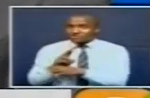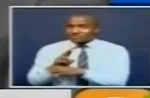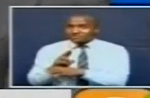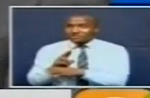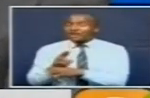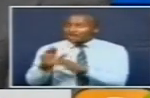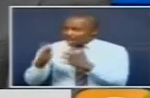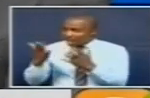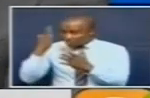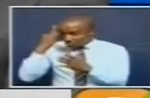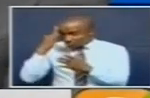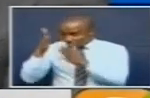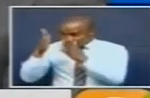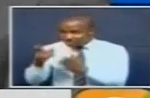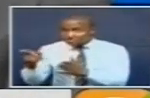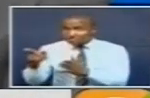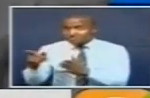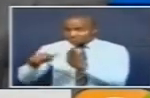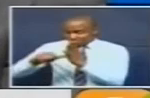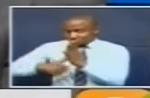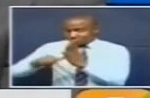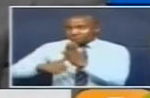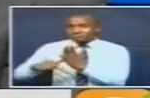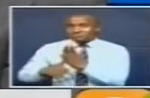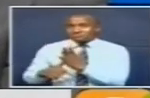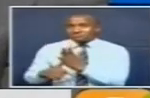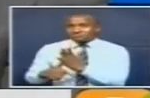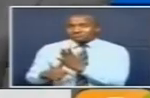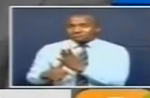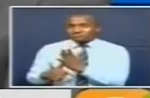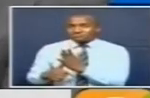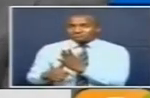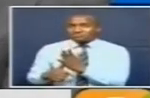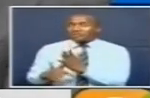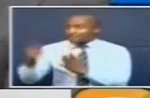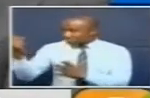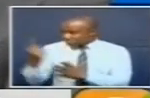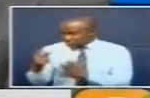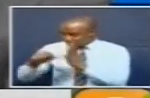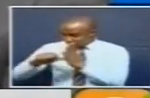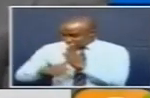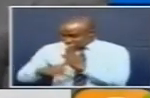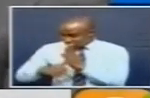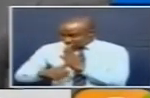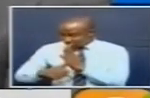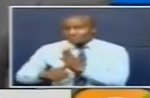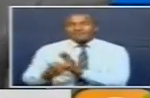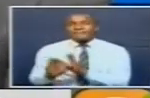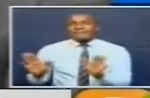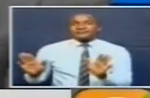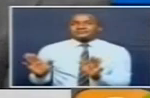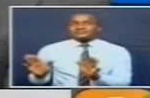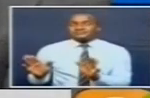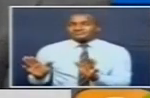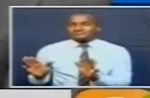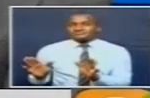of identification is your biometrics. Although you must show up, place your